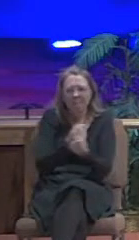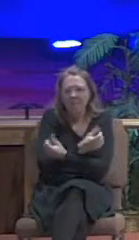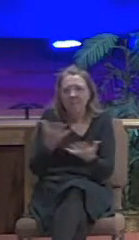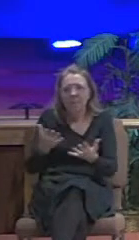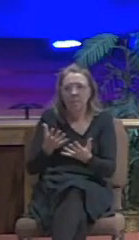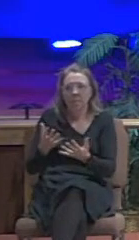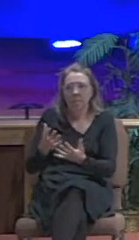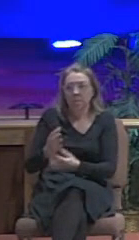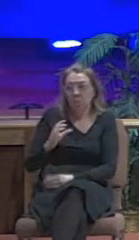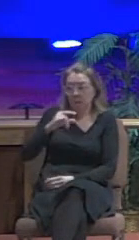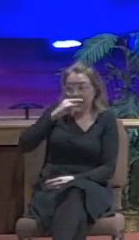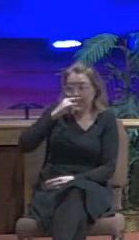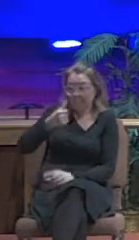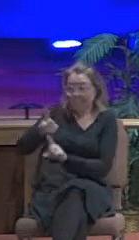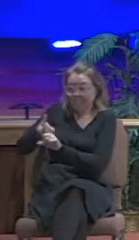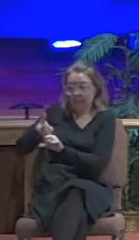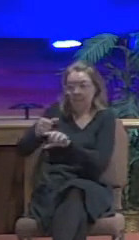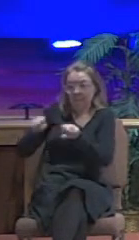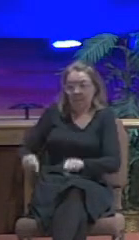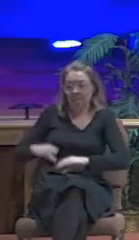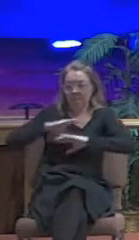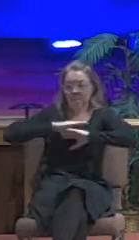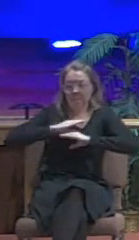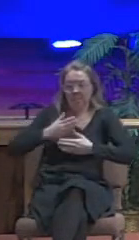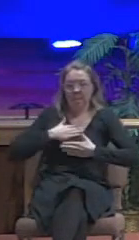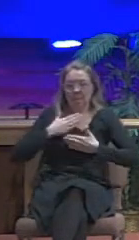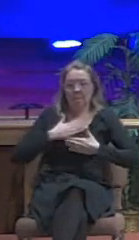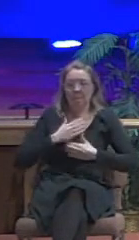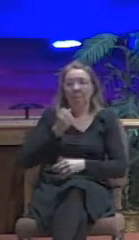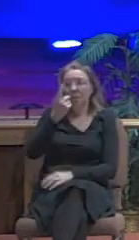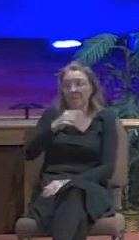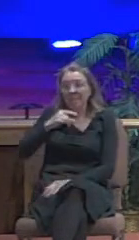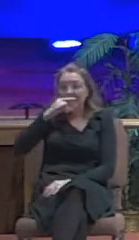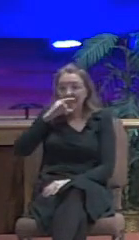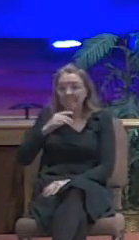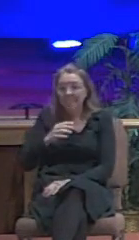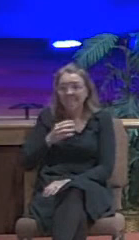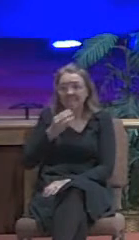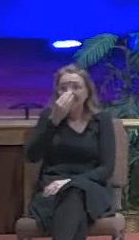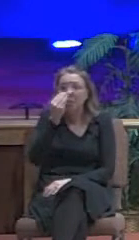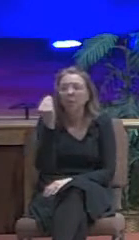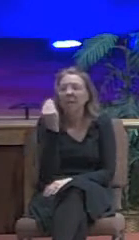Can I tell your parents something? Your kids will not remember when you got them on their 5th birthday.